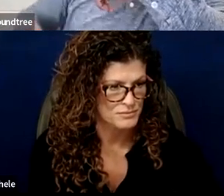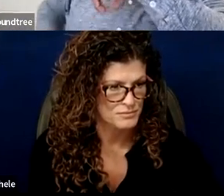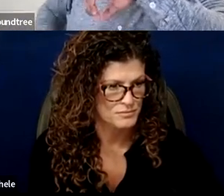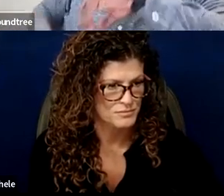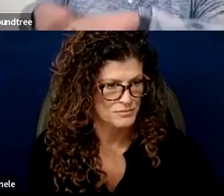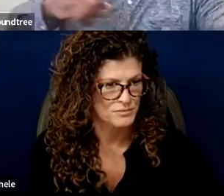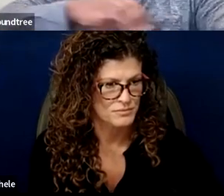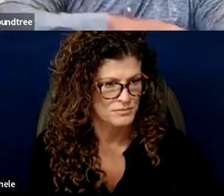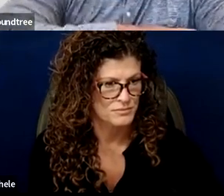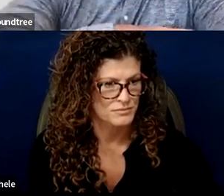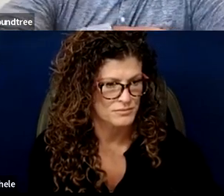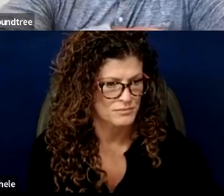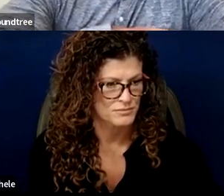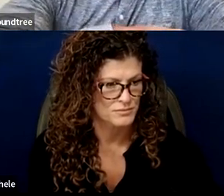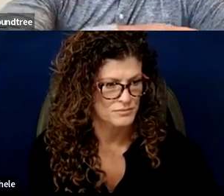Mandarin